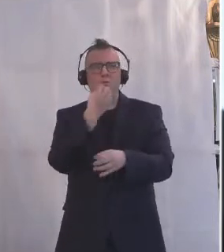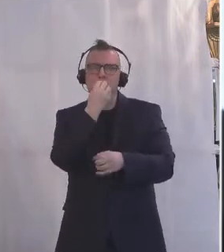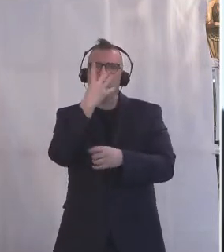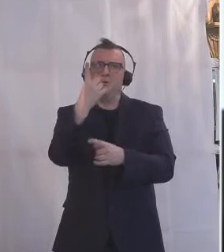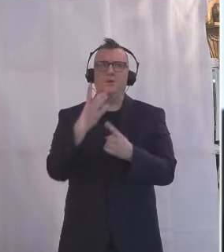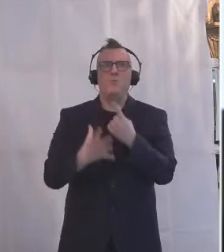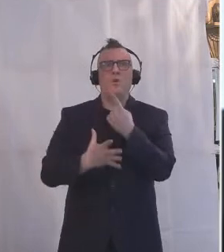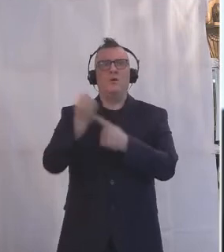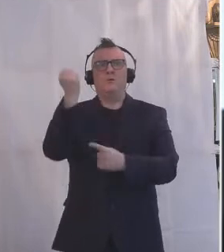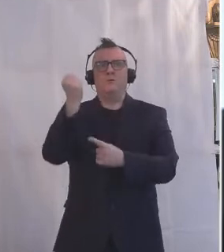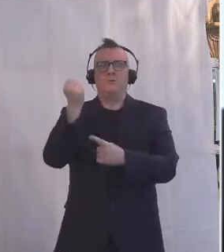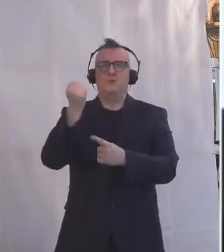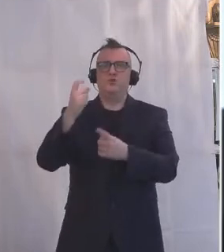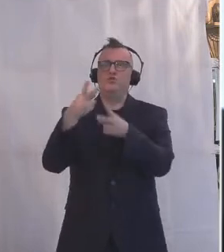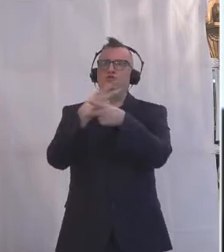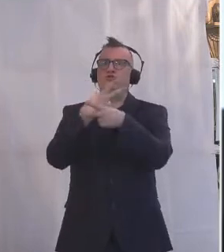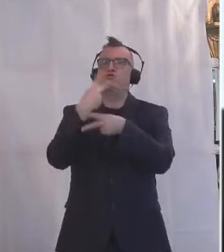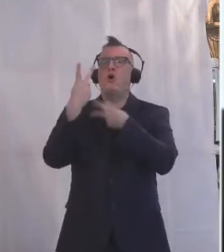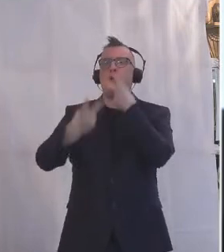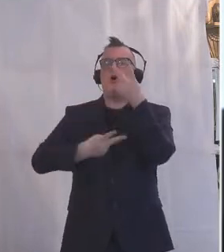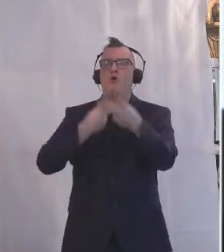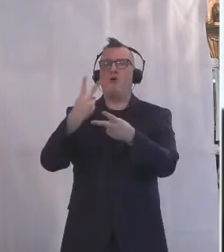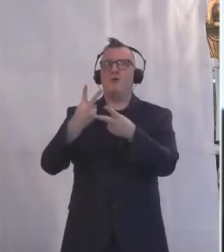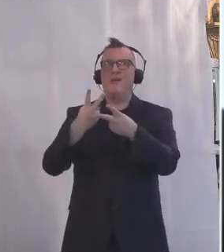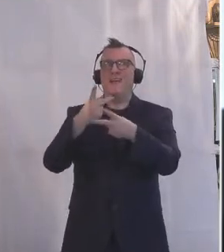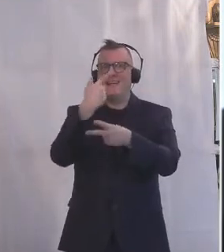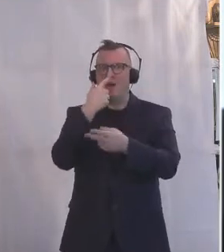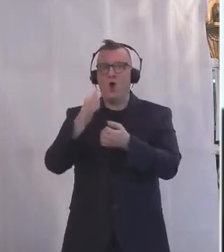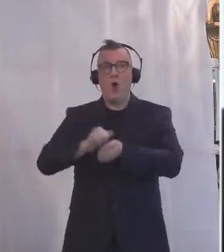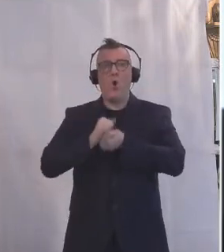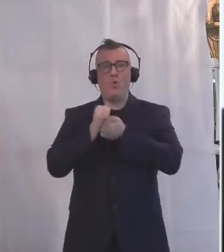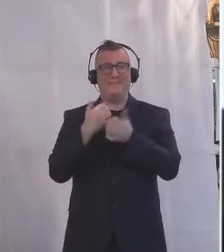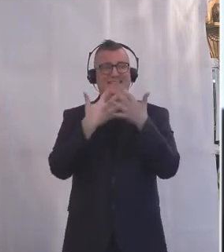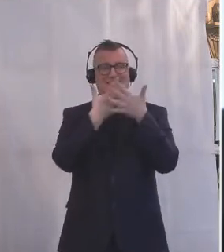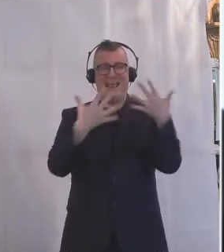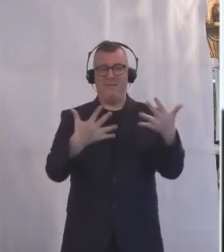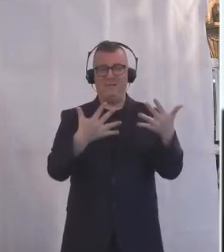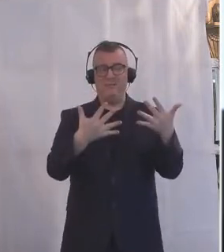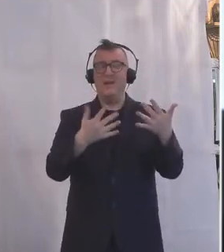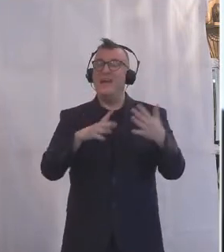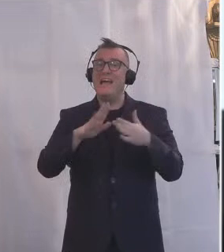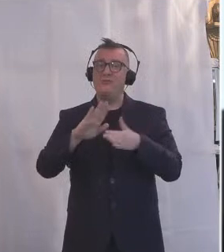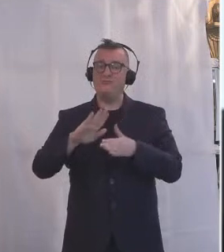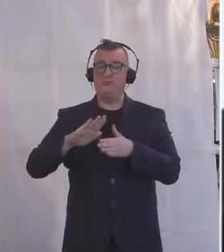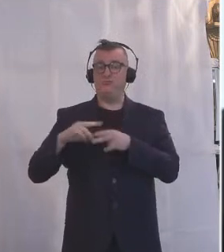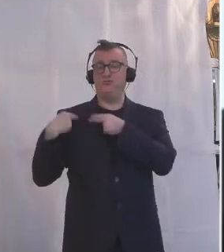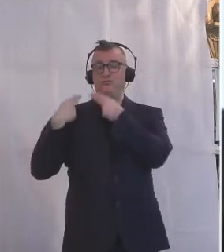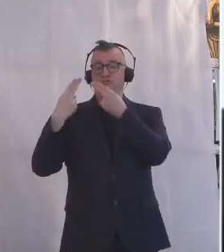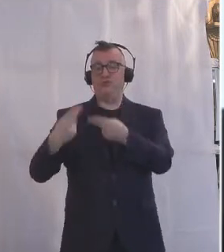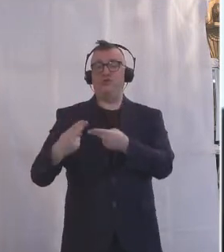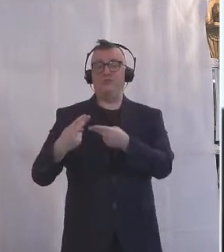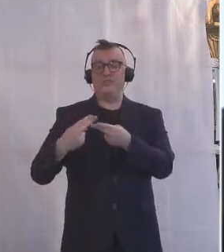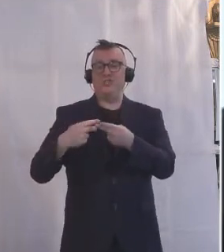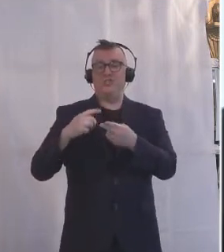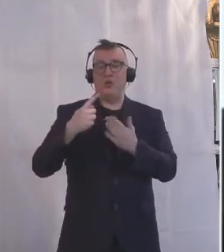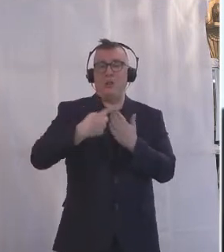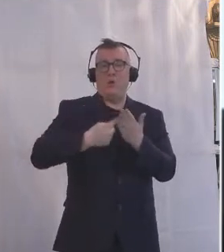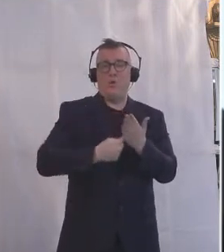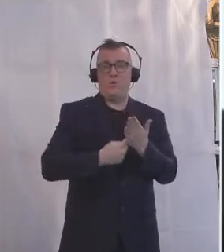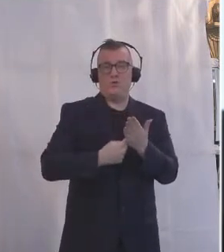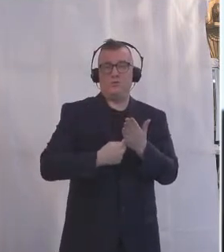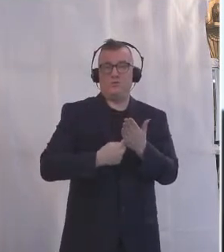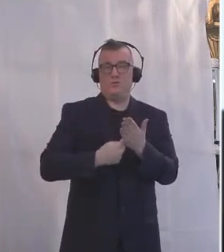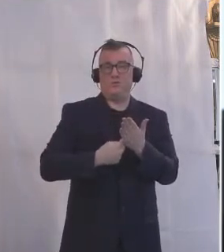10 different owners. And the traditional licensing process, you need to ask permission from each and every owner of that song, no matter if they